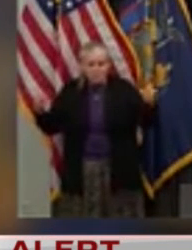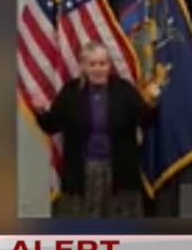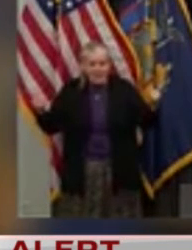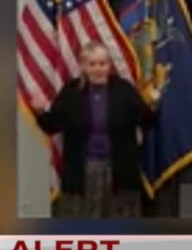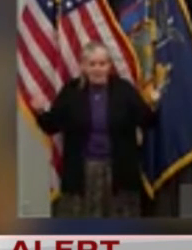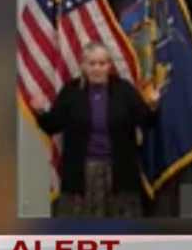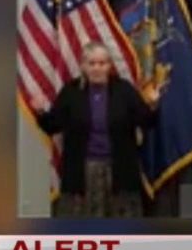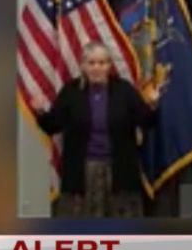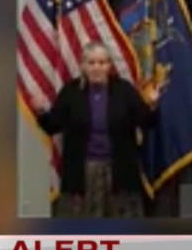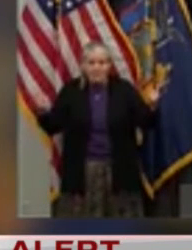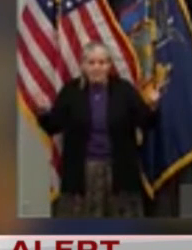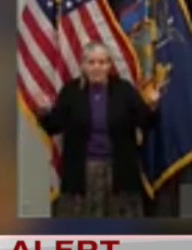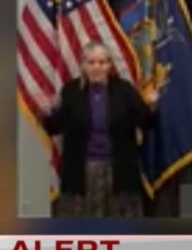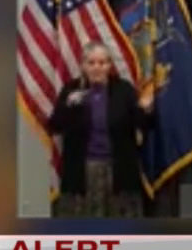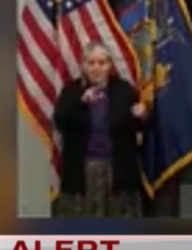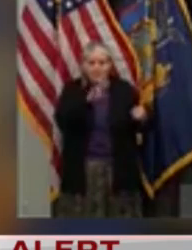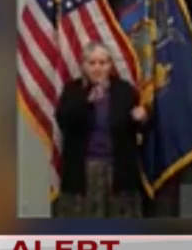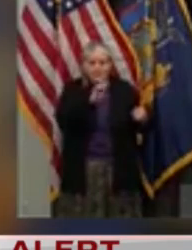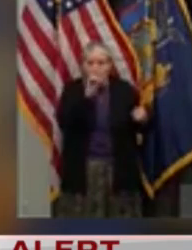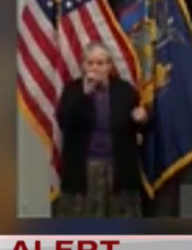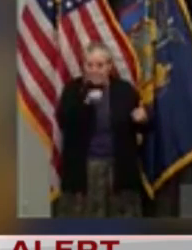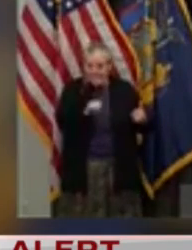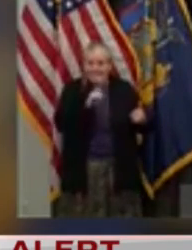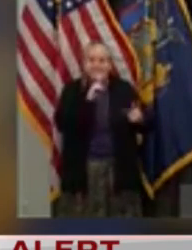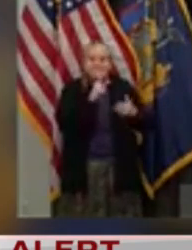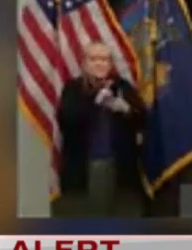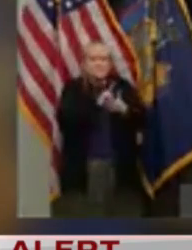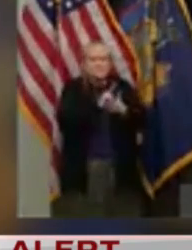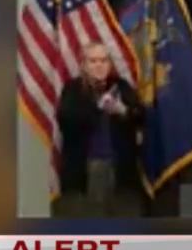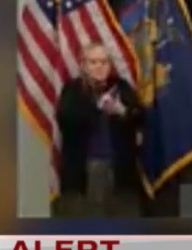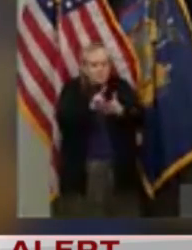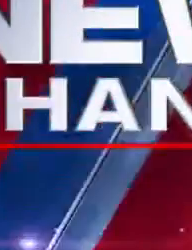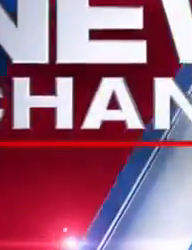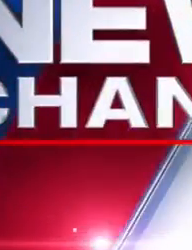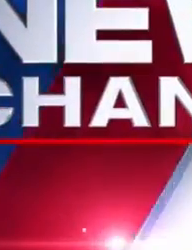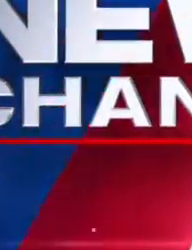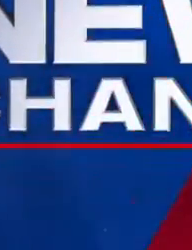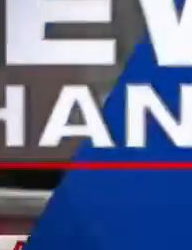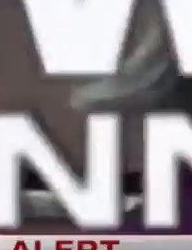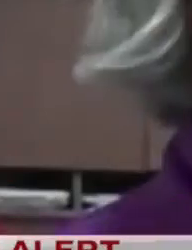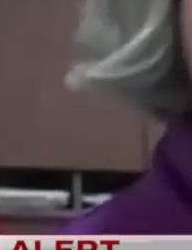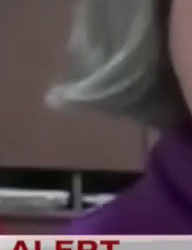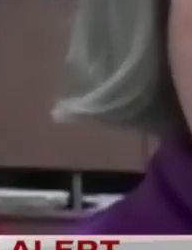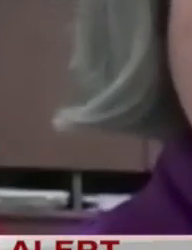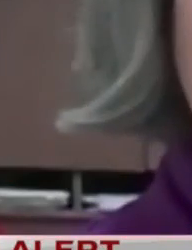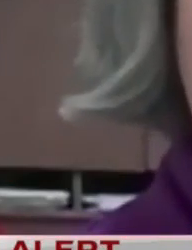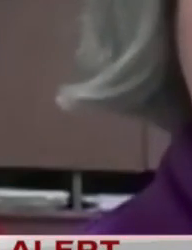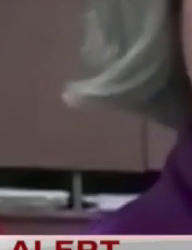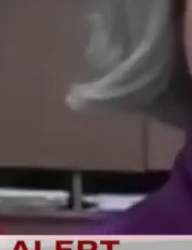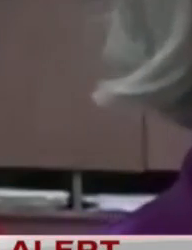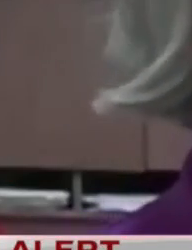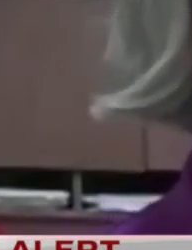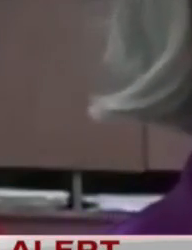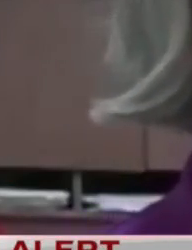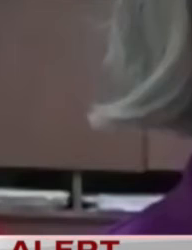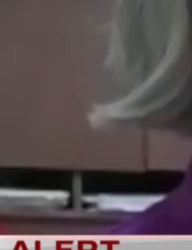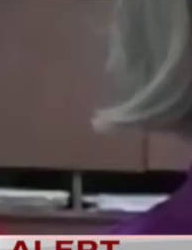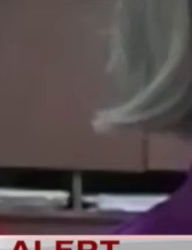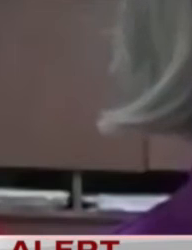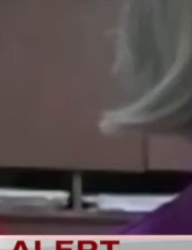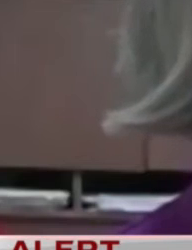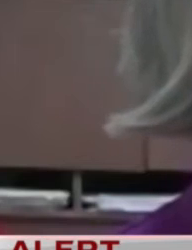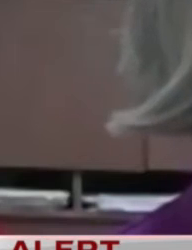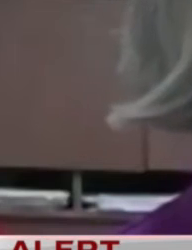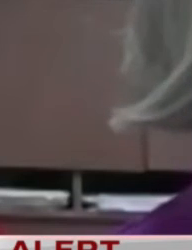this pandemic. I mean, those are entirely shocking numbers. You don't like to pass the blame, but it's all of our own